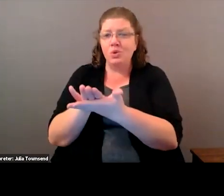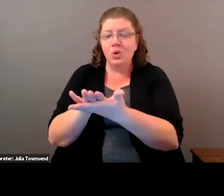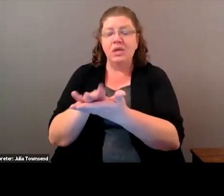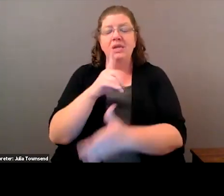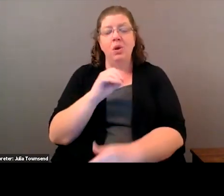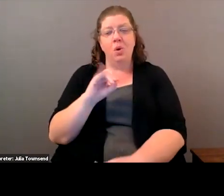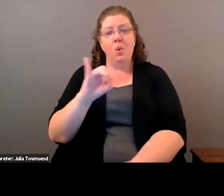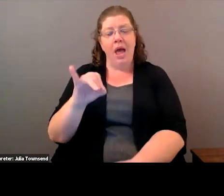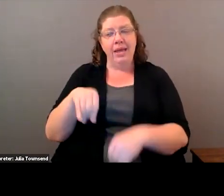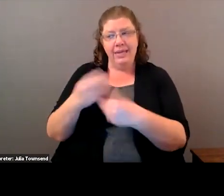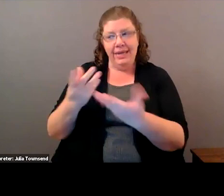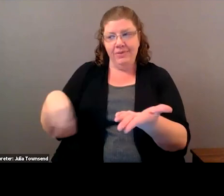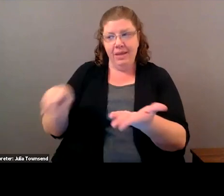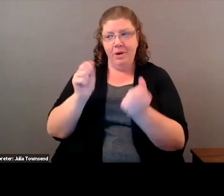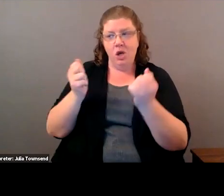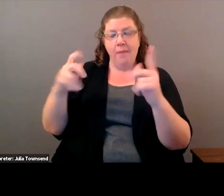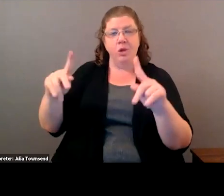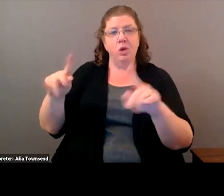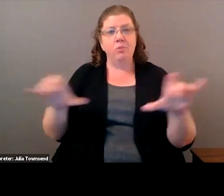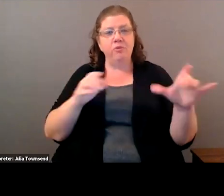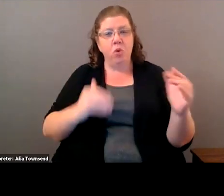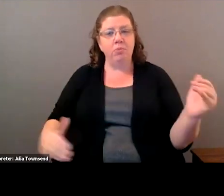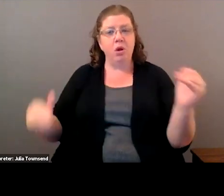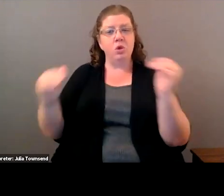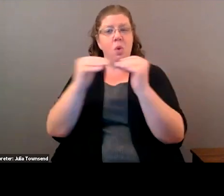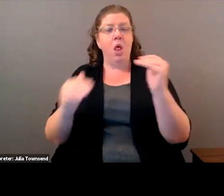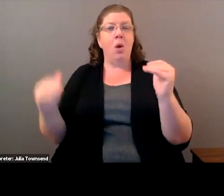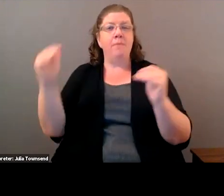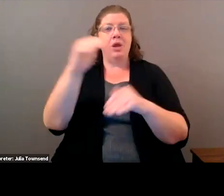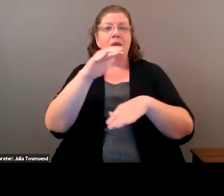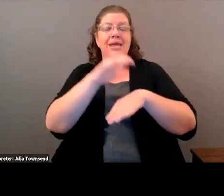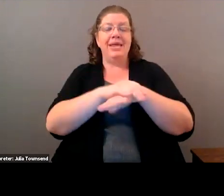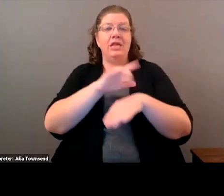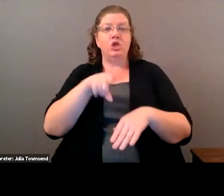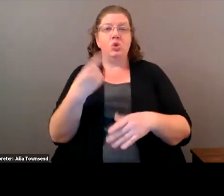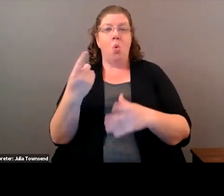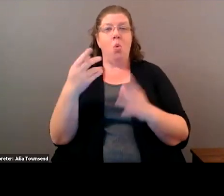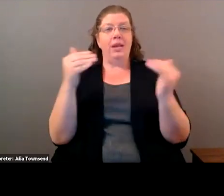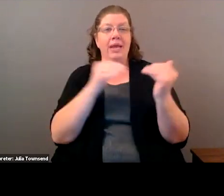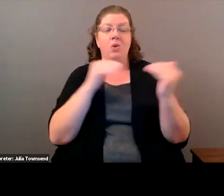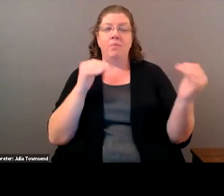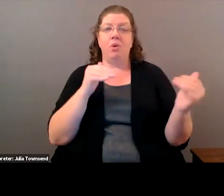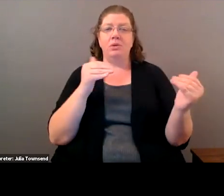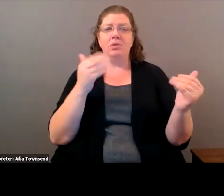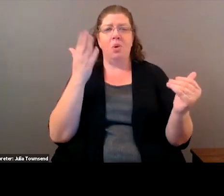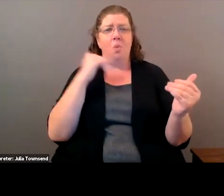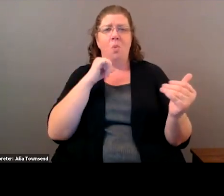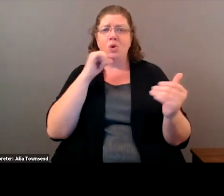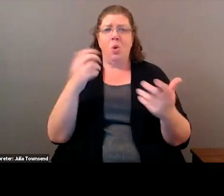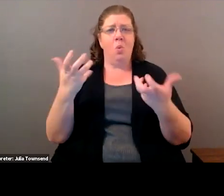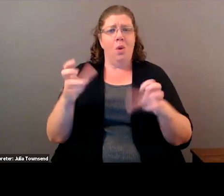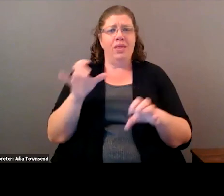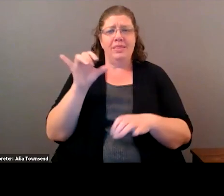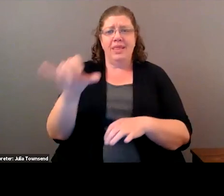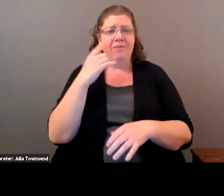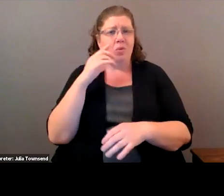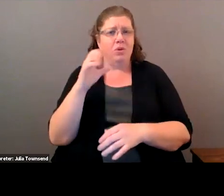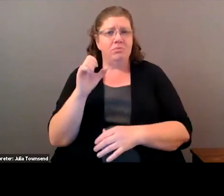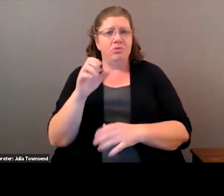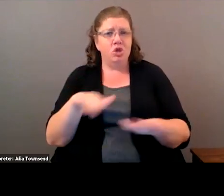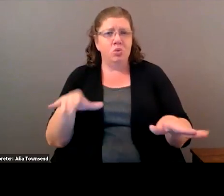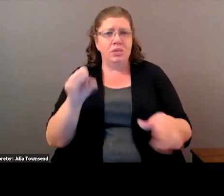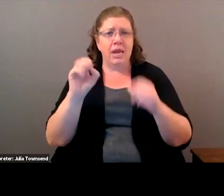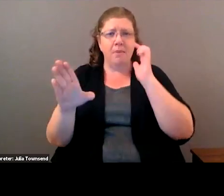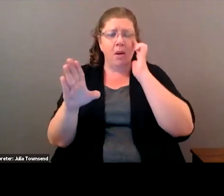gives them an opportunity to perform as well or better than their English-only counterparts. Why wouldn't we want that for the children in Santa Barbara?